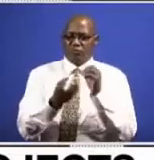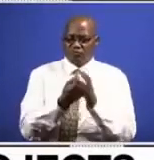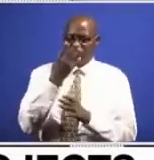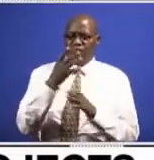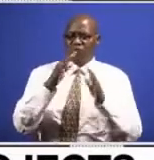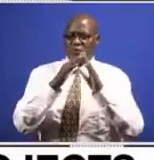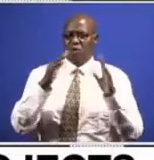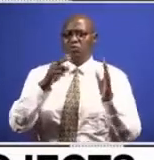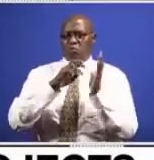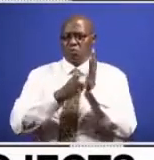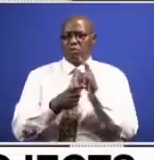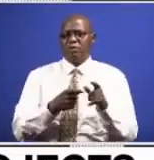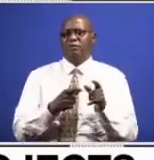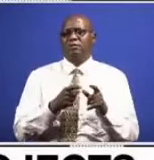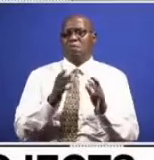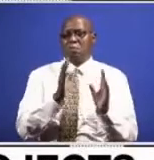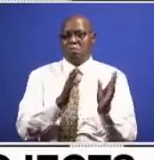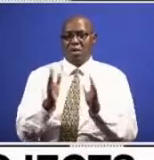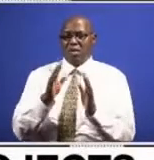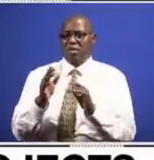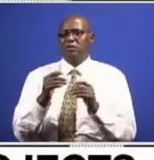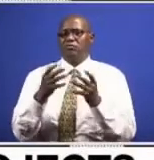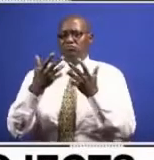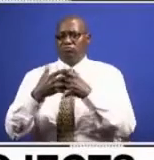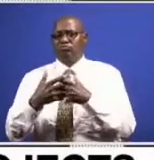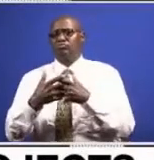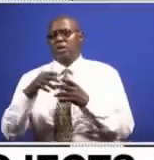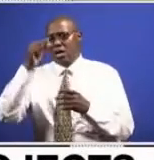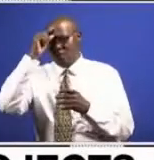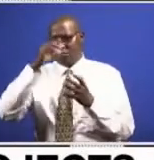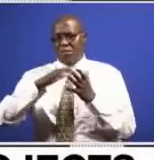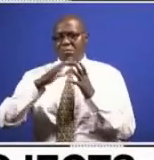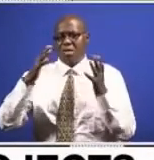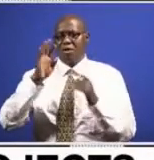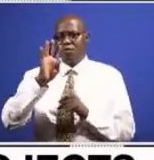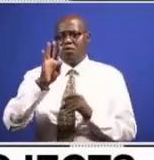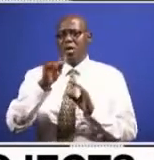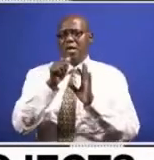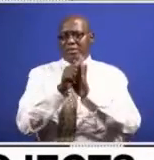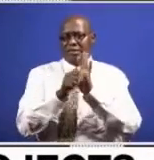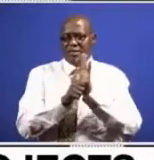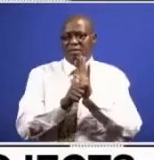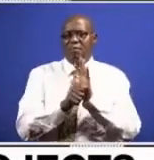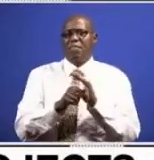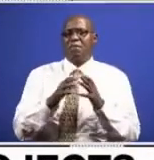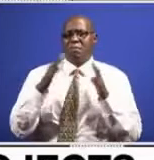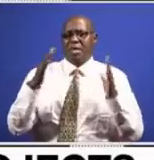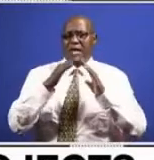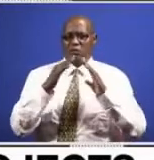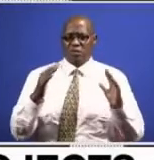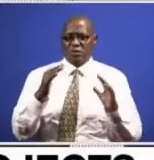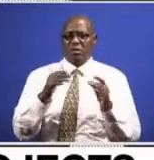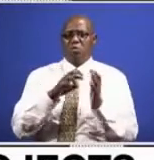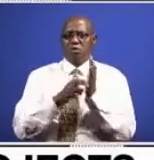project is timely as it plugs into the government's Big Four agenda on affordable housing. This is the fifth housing project